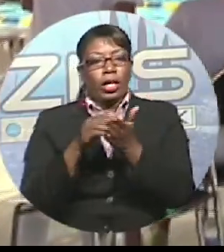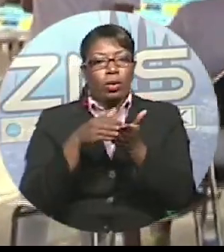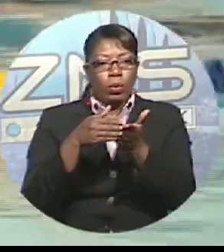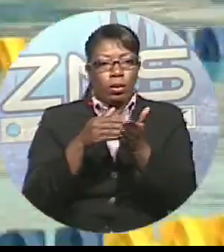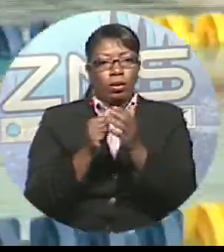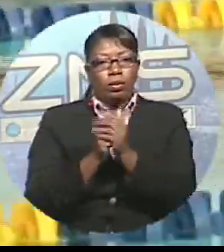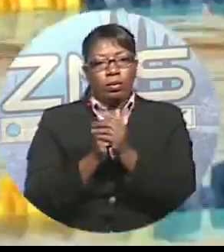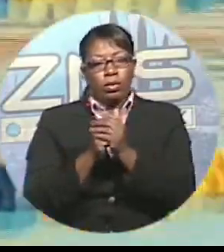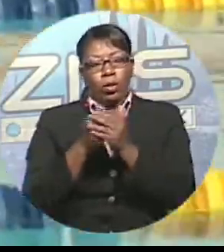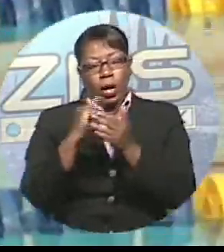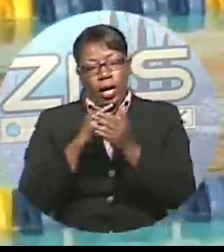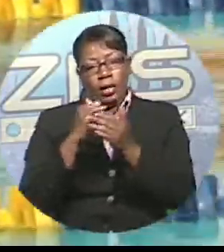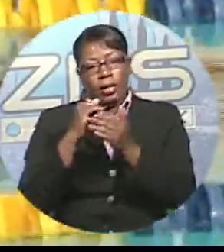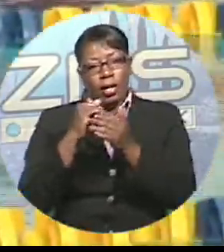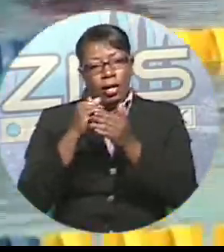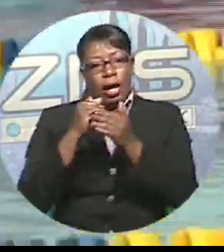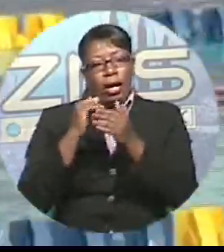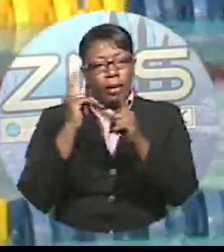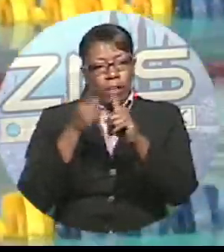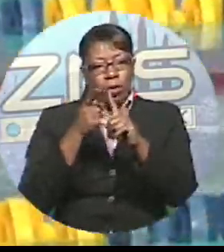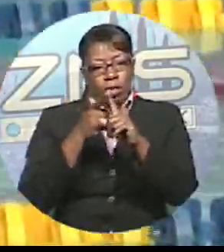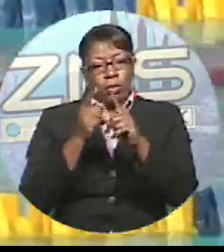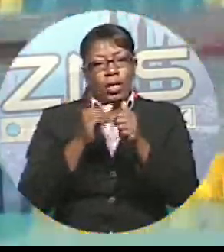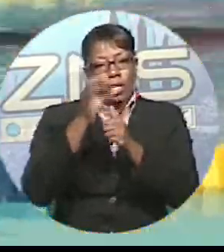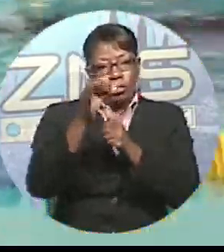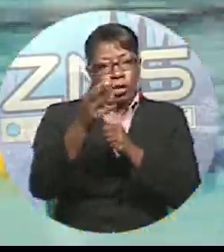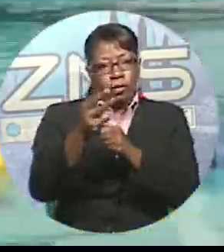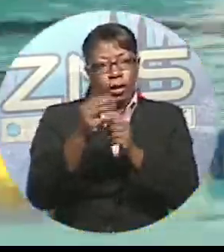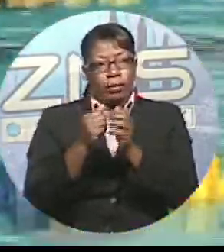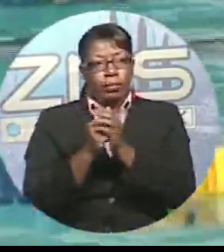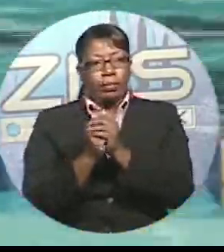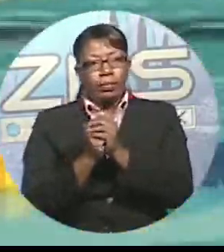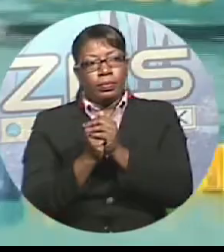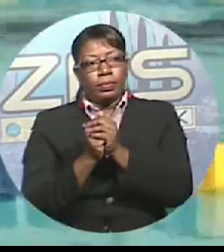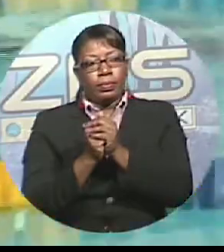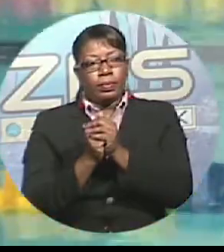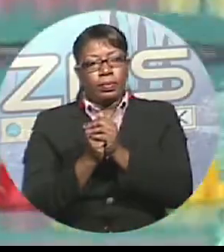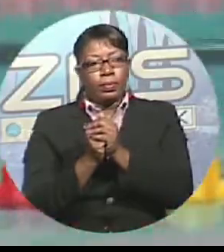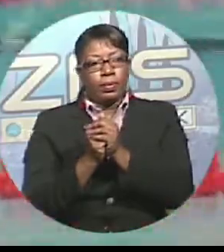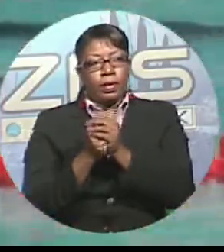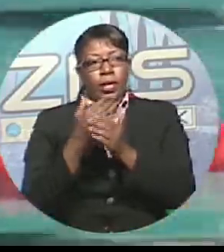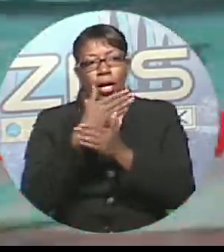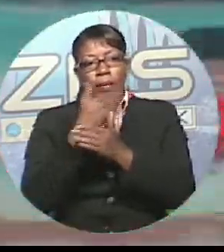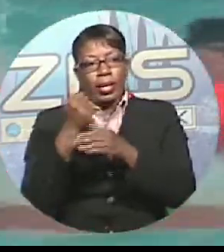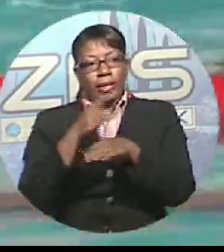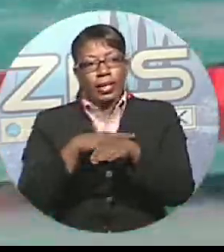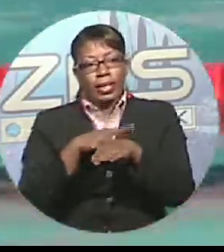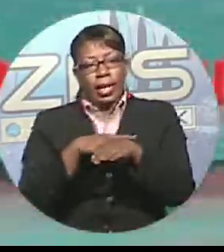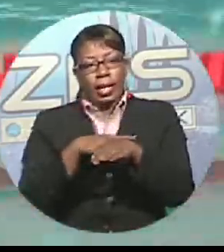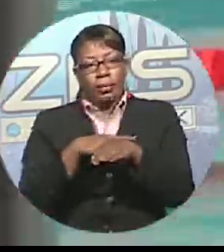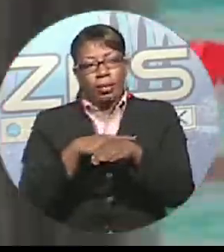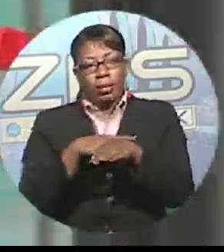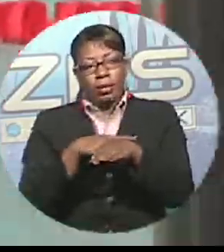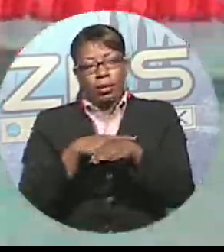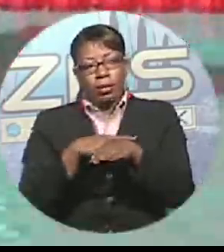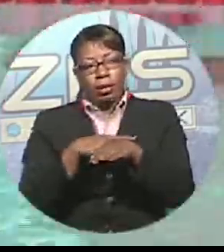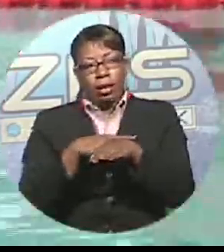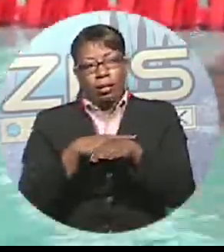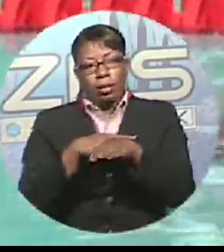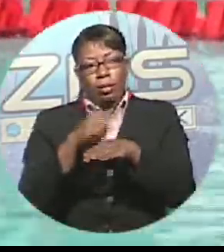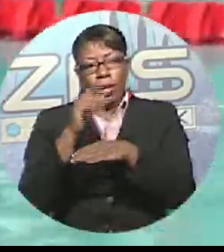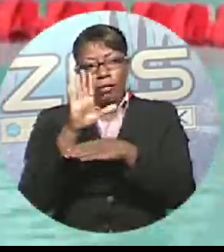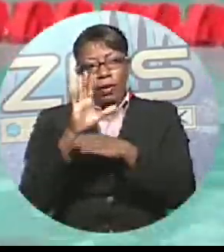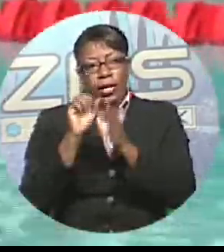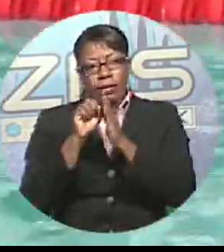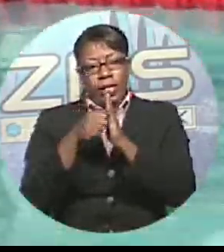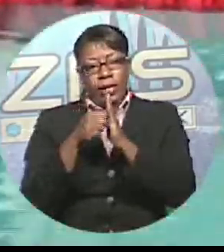ahead. In the 15 to 17 boys 200-meter breaststroke, Dustin Tynes, besting the rest of the field by at least 5